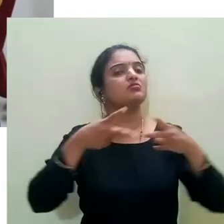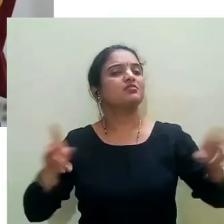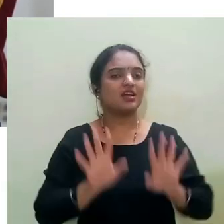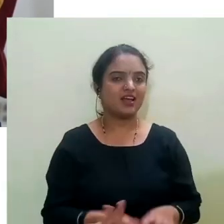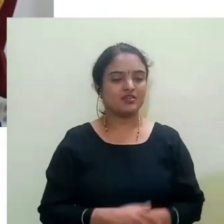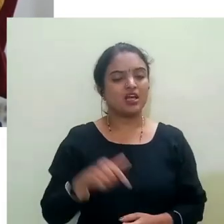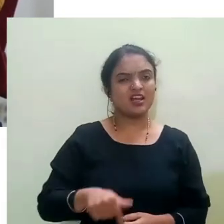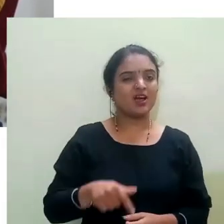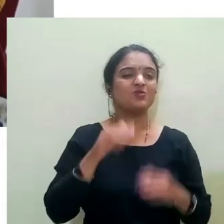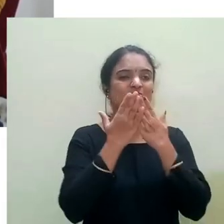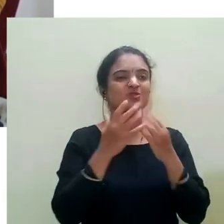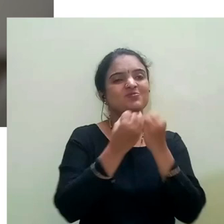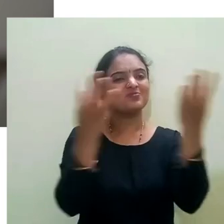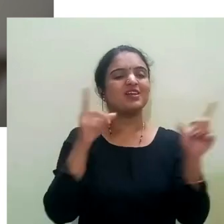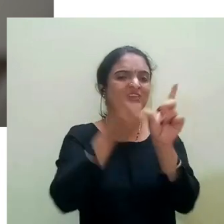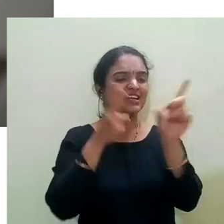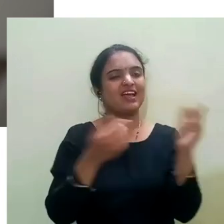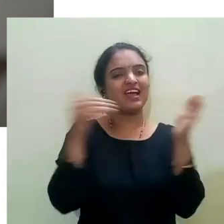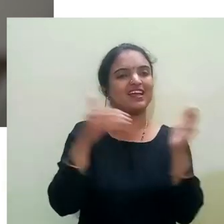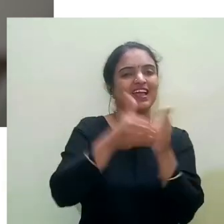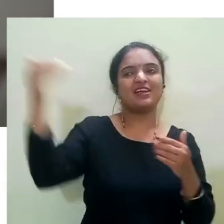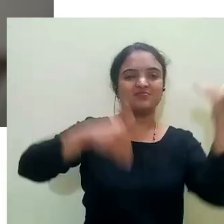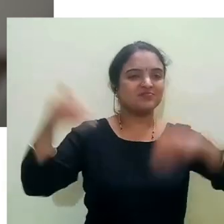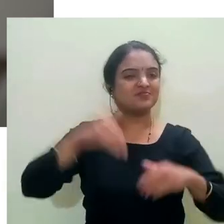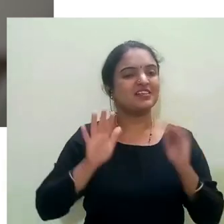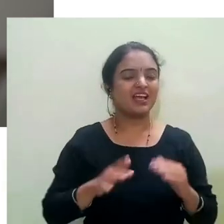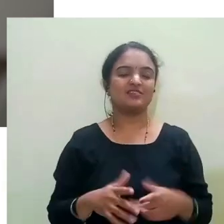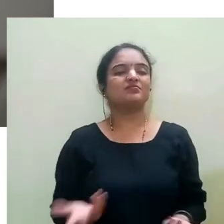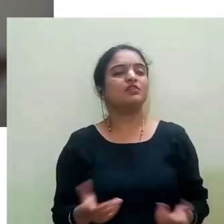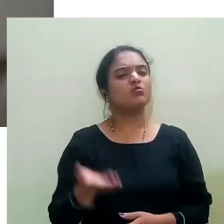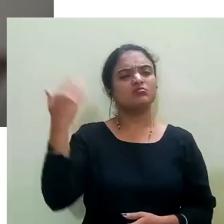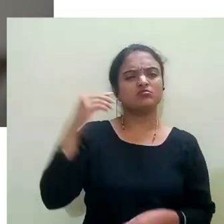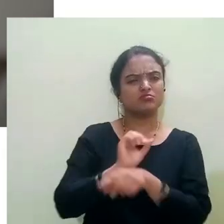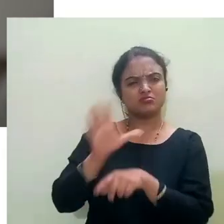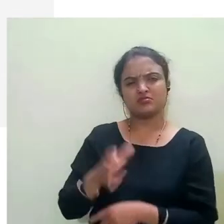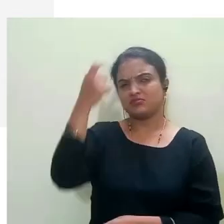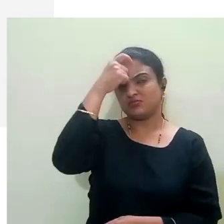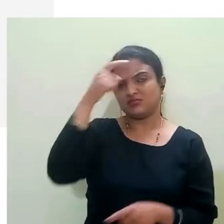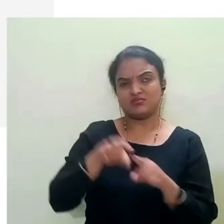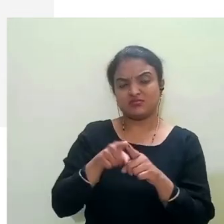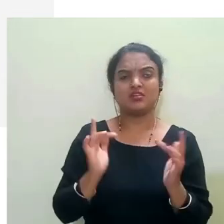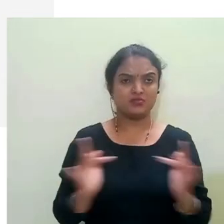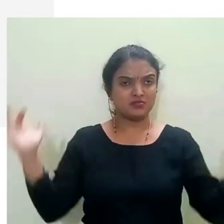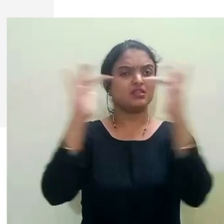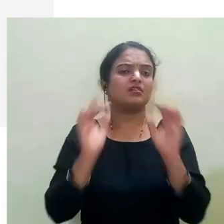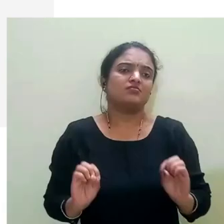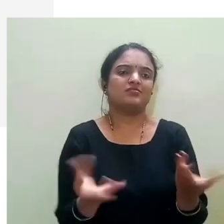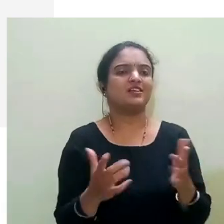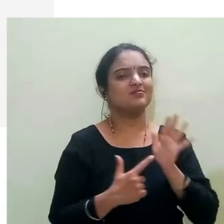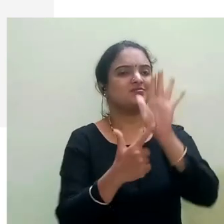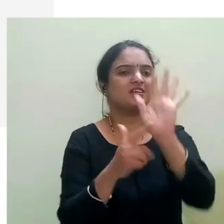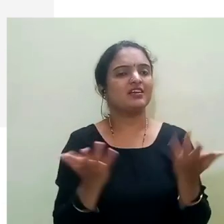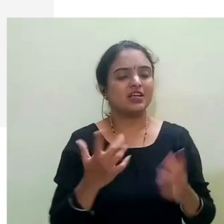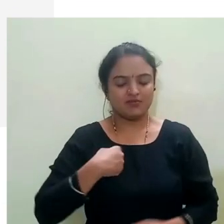schools, and have today grown to become a part of the yearly calendar of many schools in Bengaluru and beyond. Since the pandemic, we have been